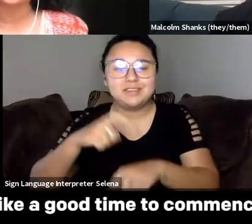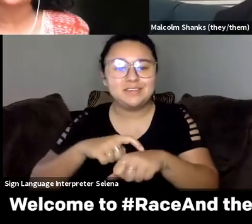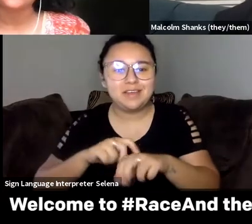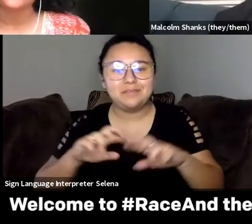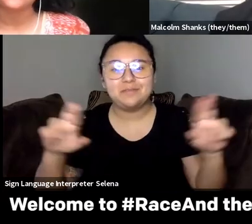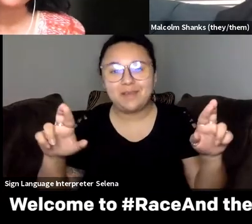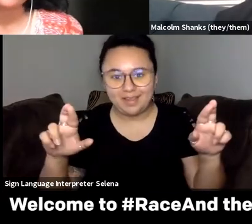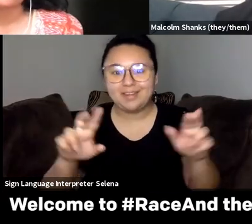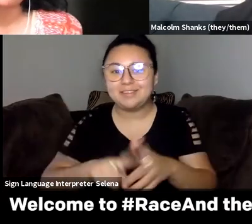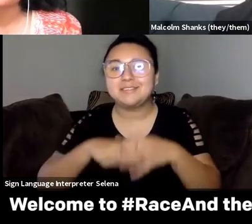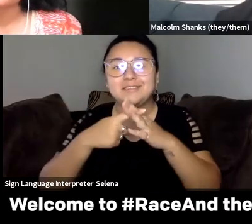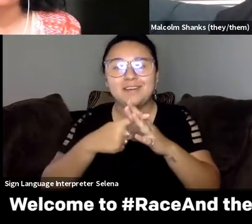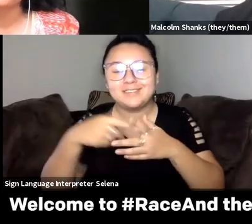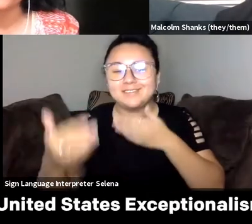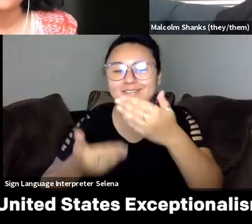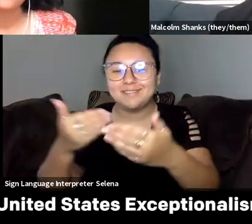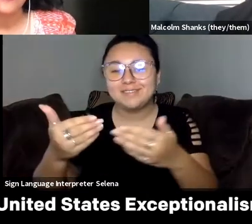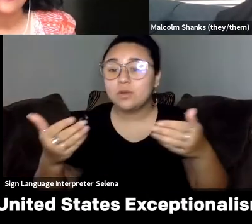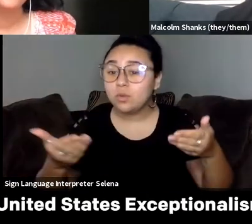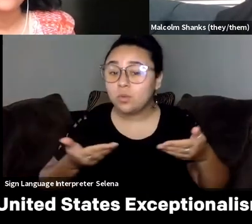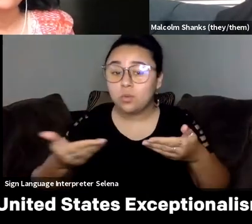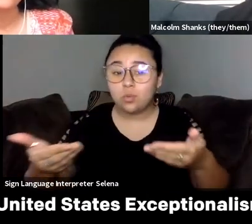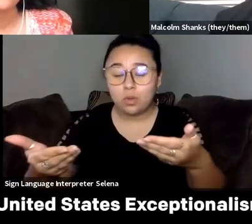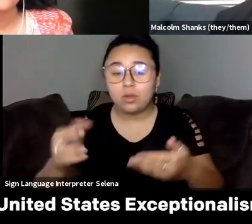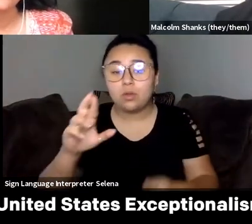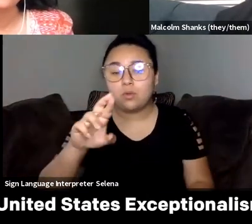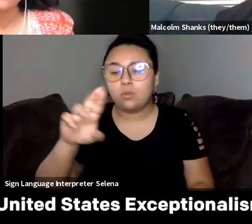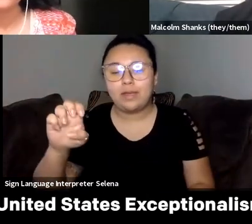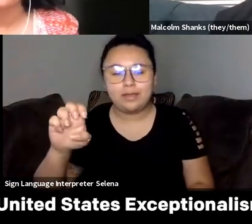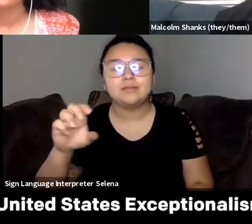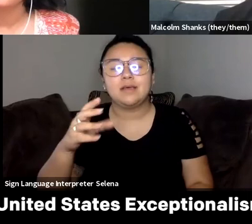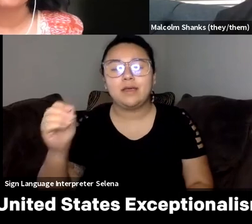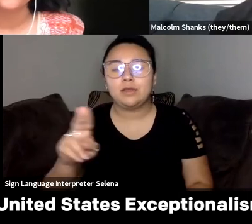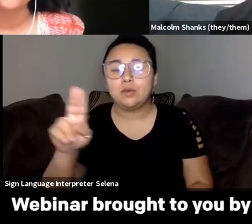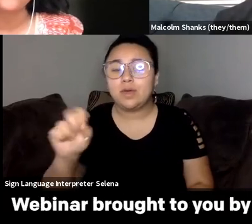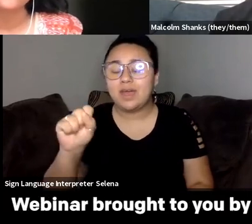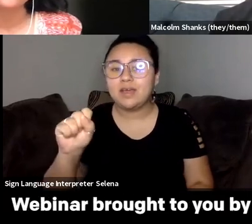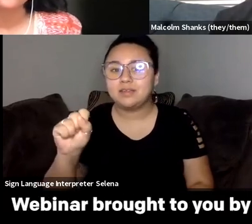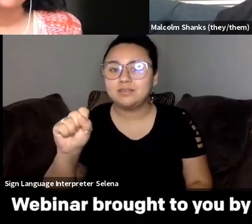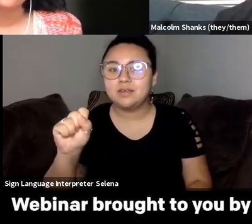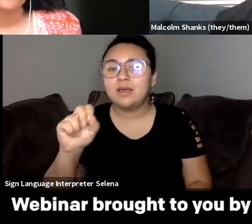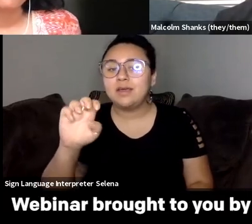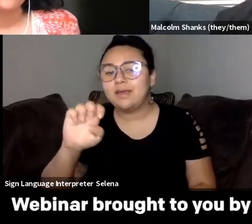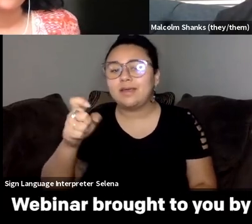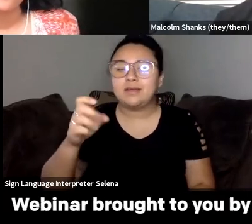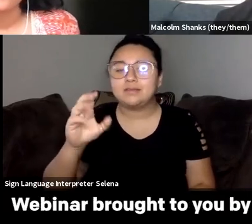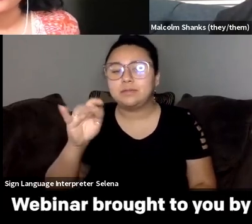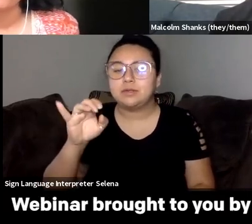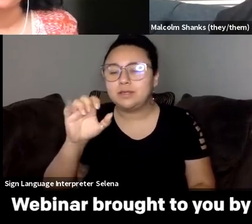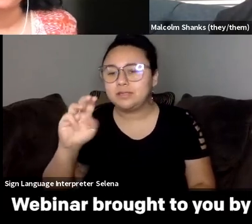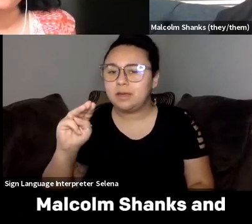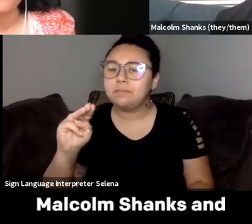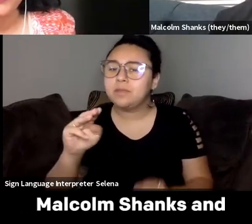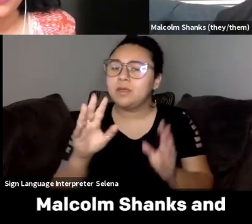to commence. Welcome to Race and United States Exceptionalism, a